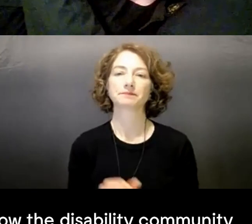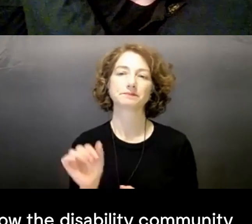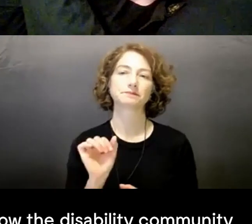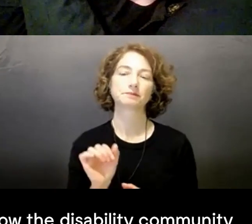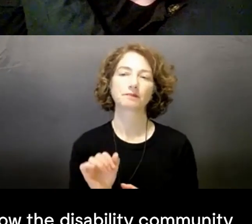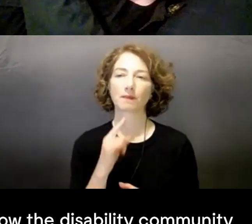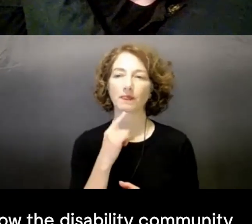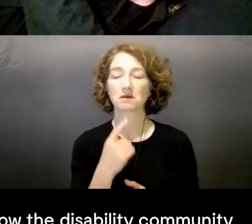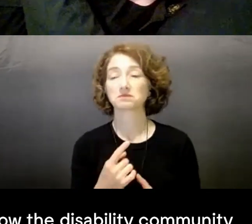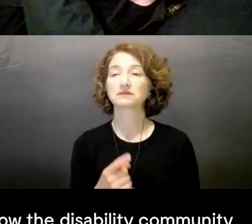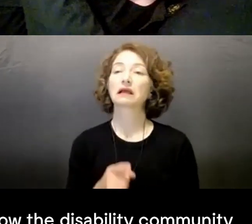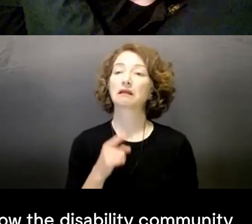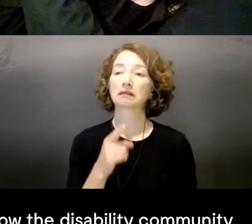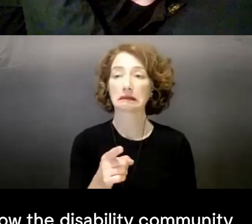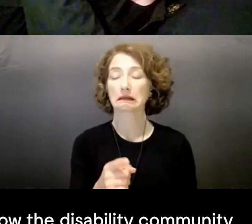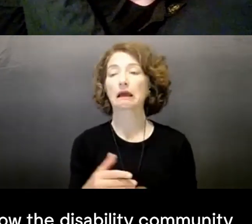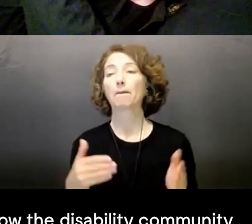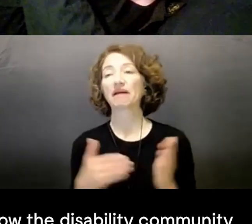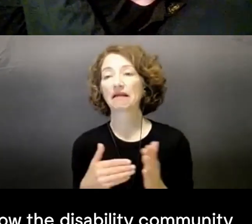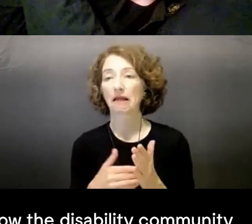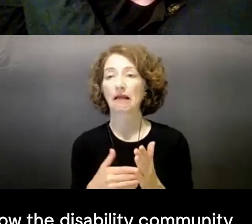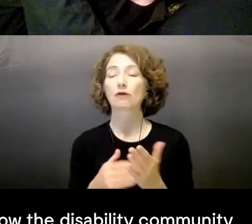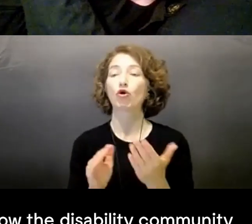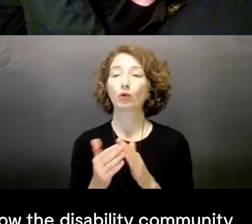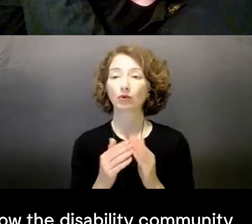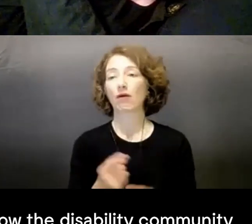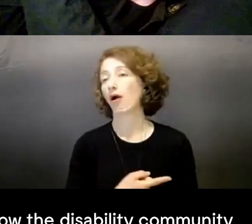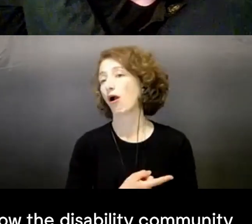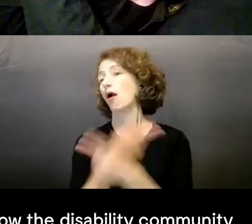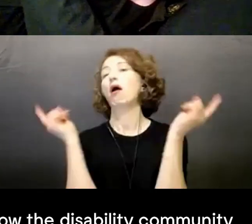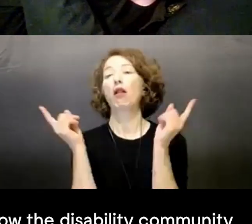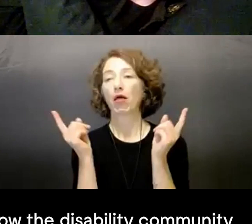now the disability community, or all people who are